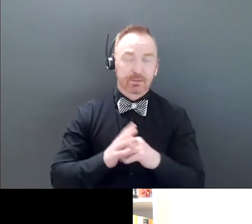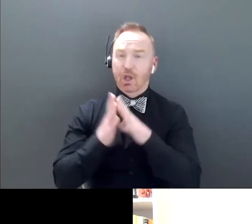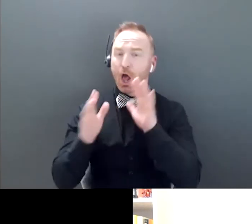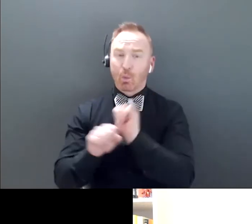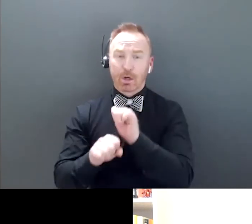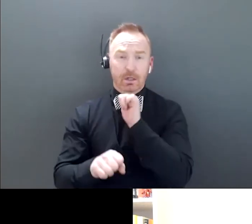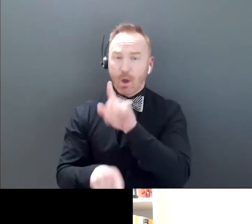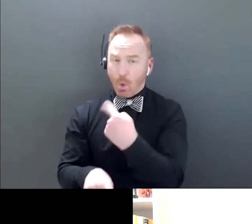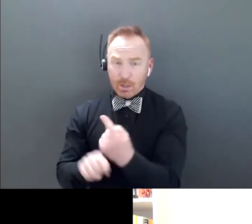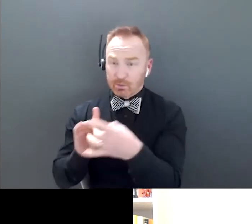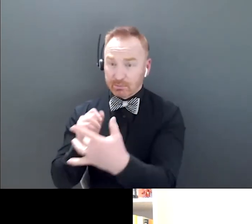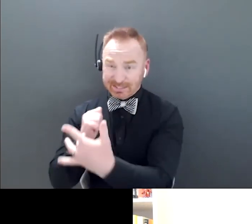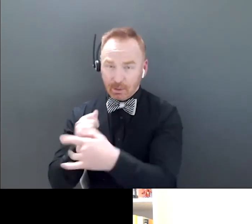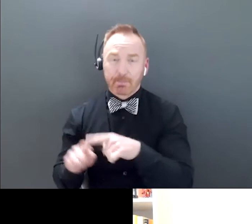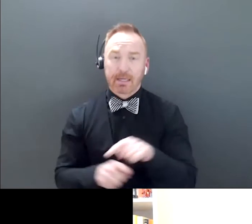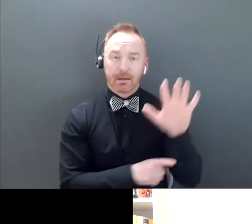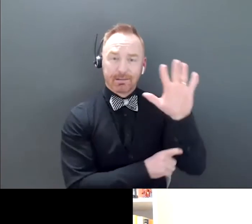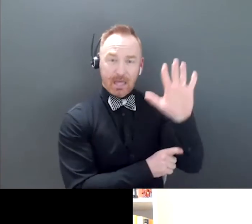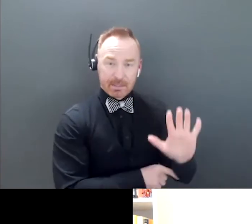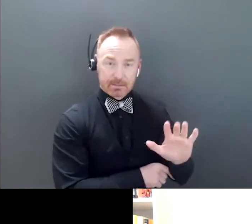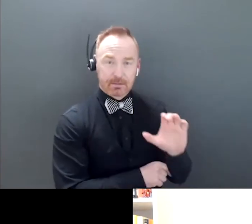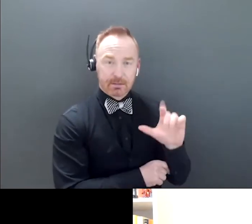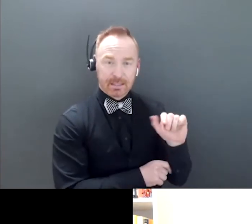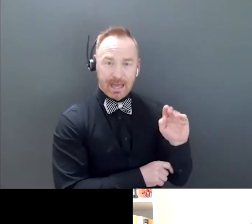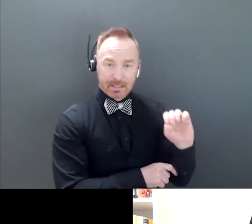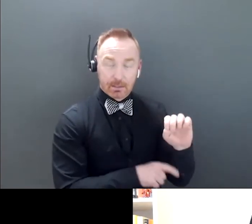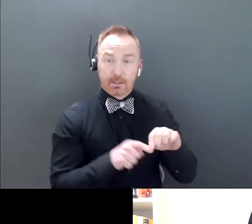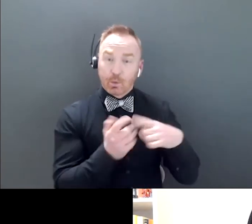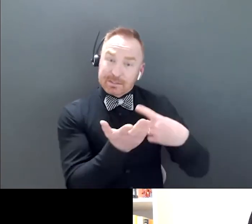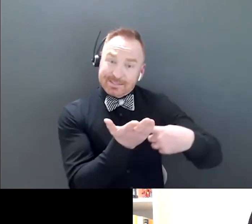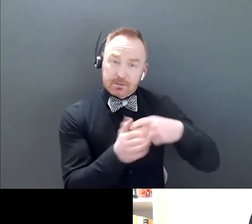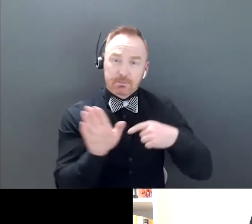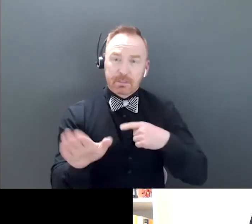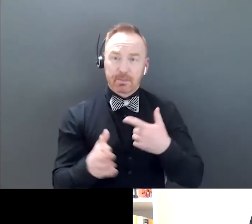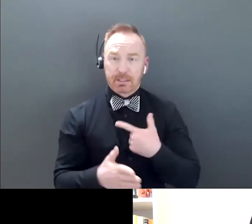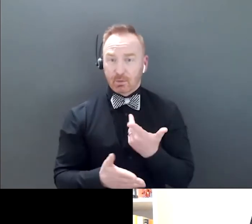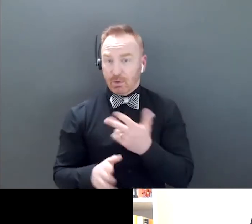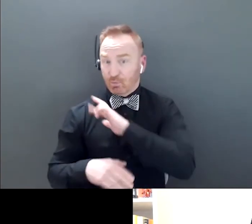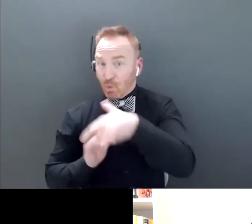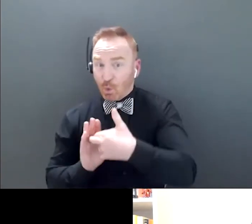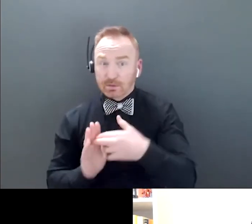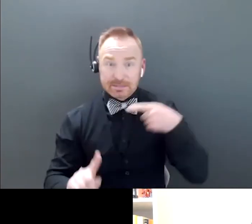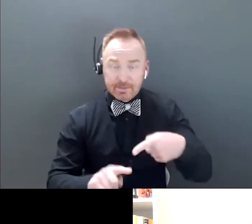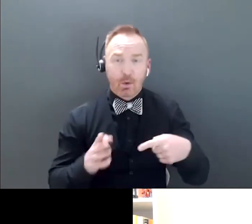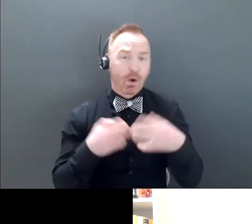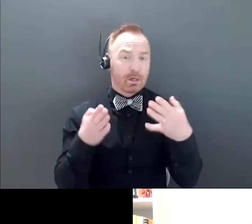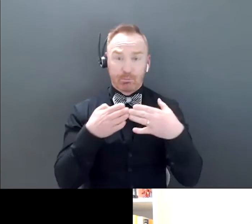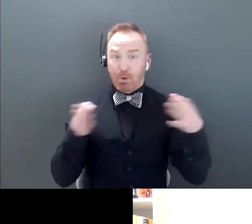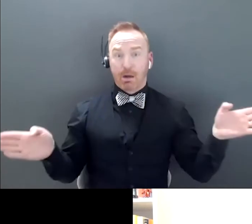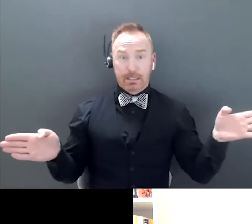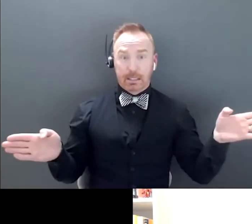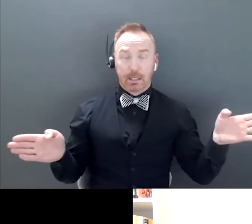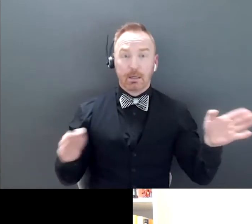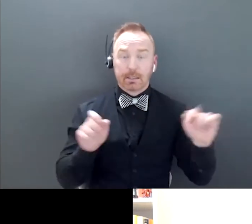climate. Yeah. In those discussions, and maybe you can talk about your role specifically, or maybe you can think more broadly, but sure. What